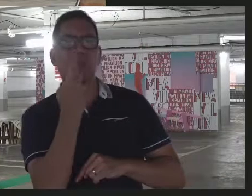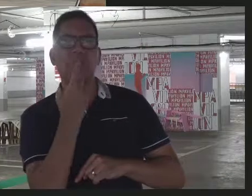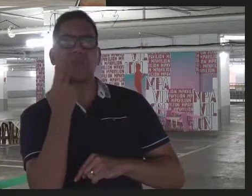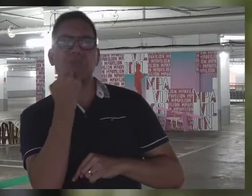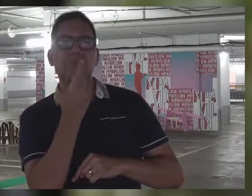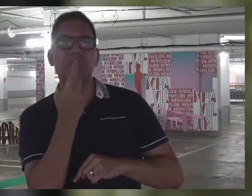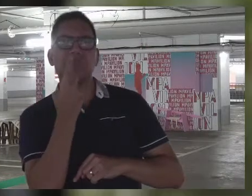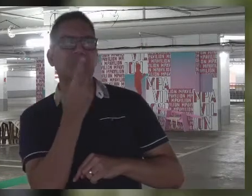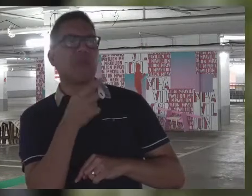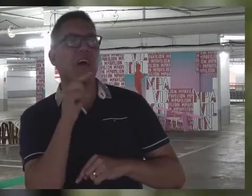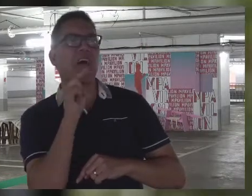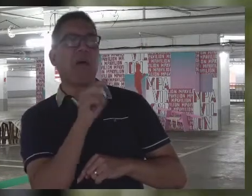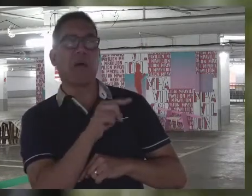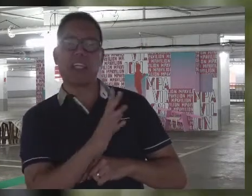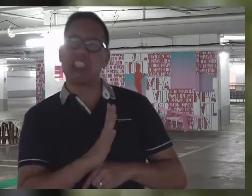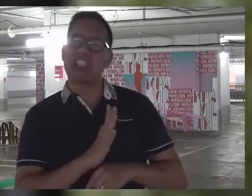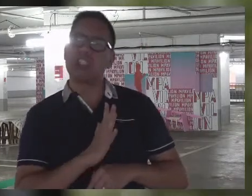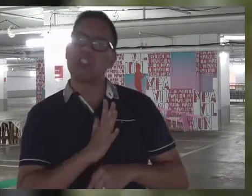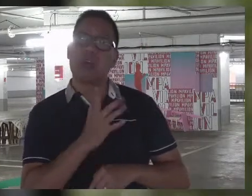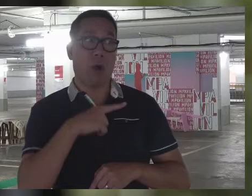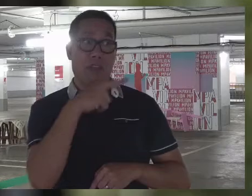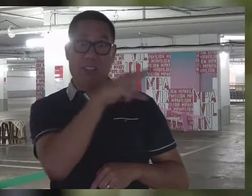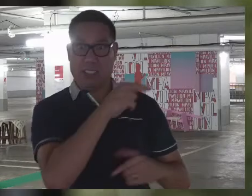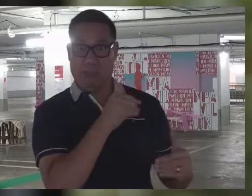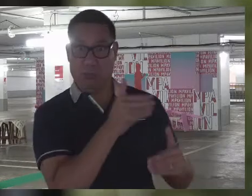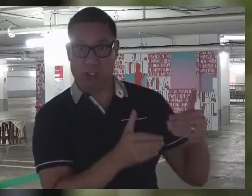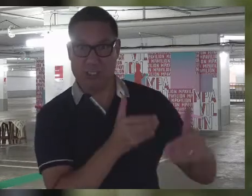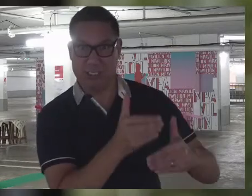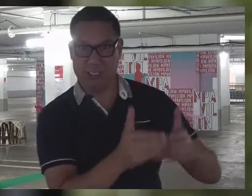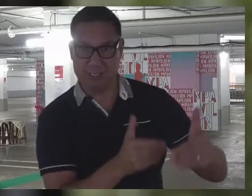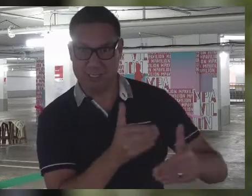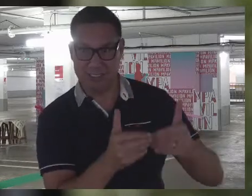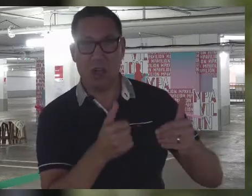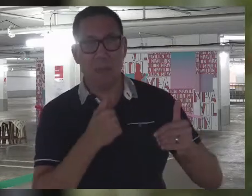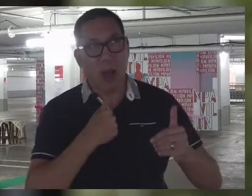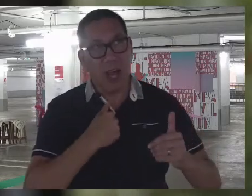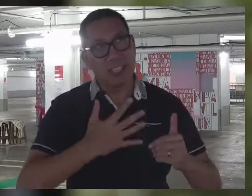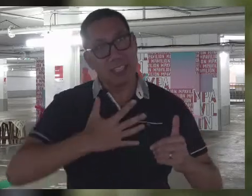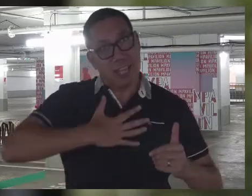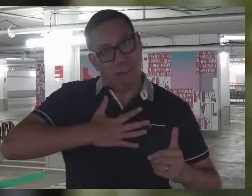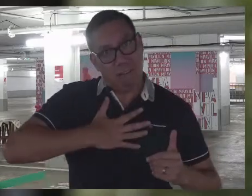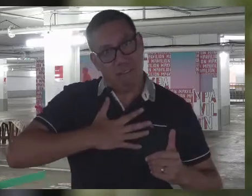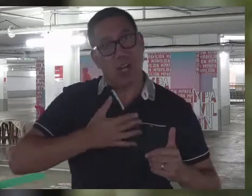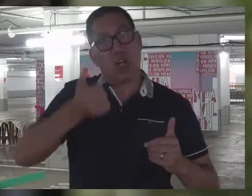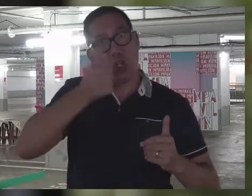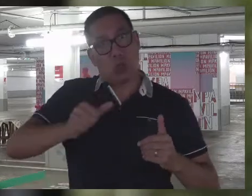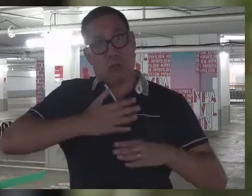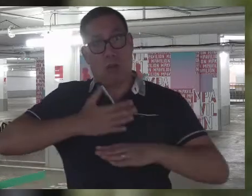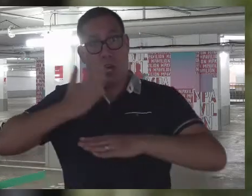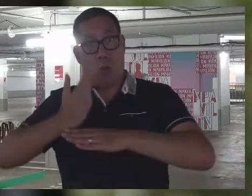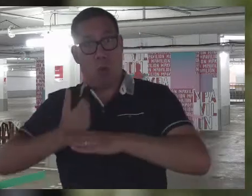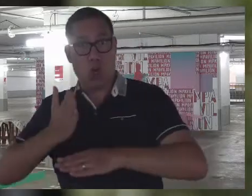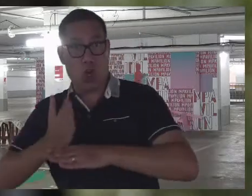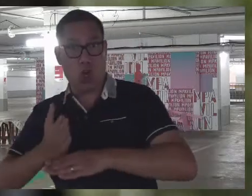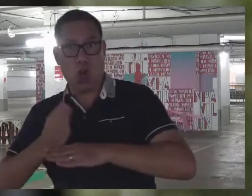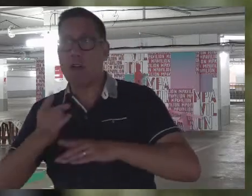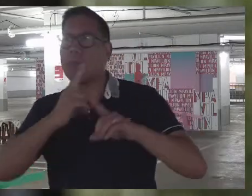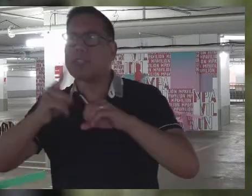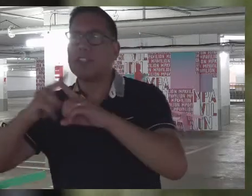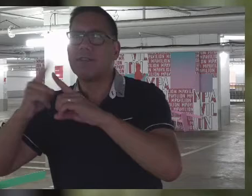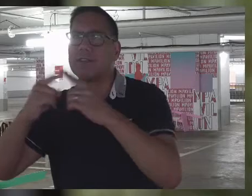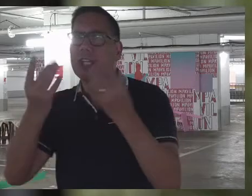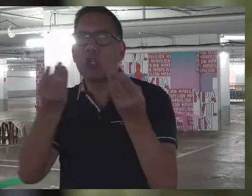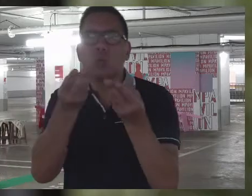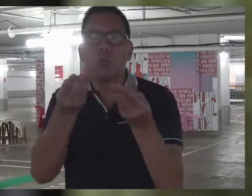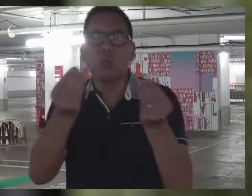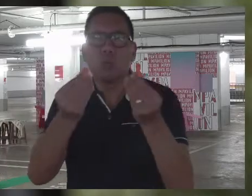that is a process that I do often use in my own work, where I draw from numerous sources at any